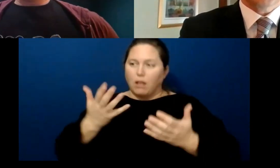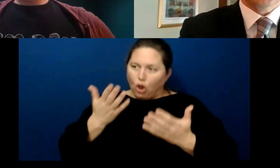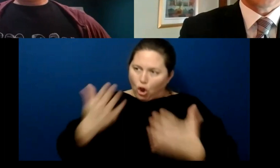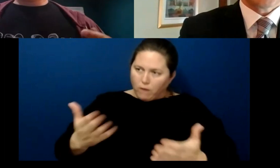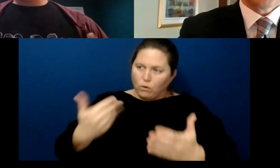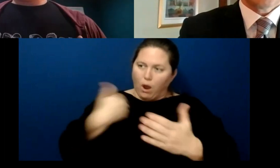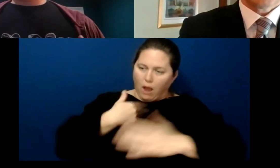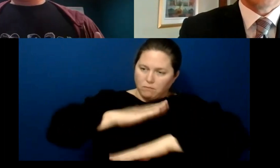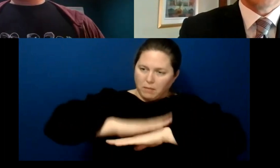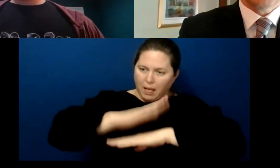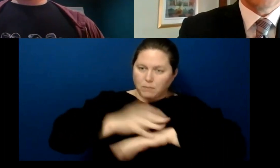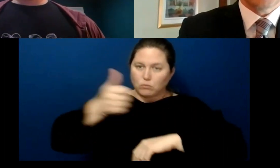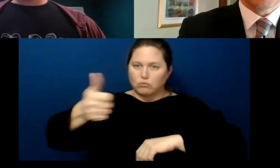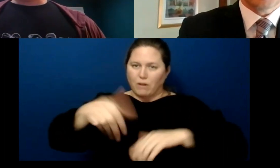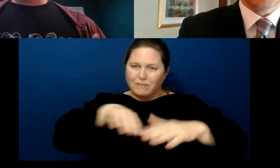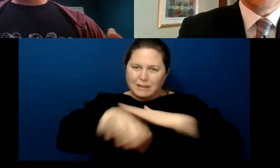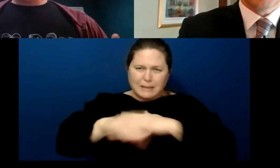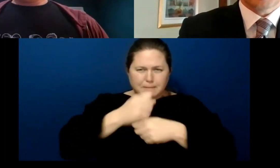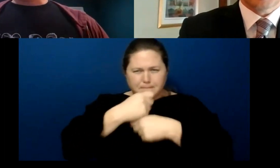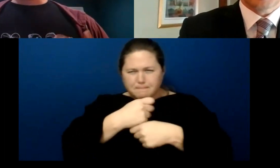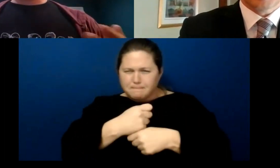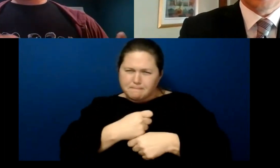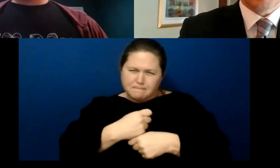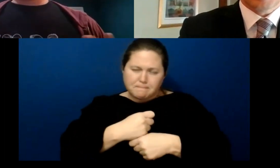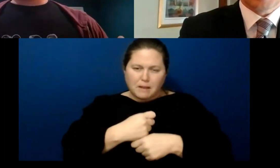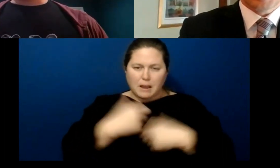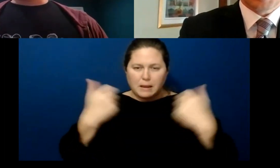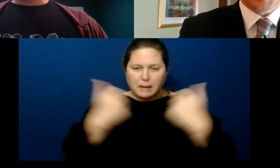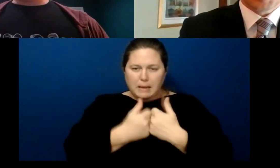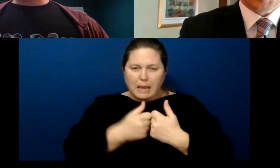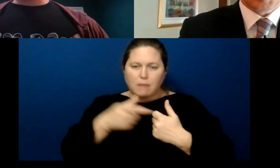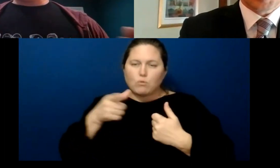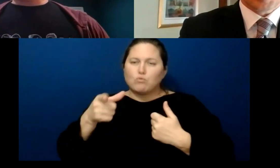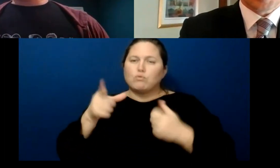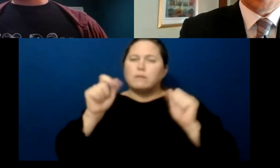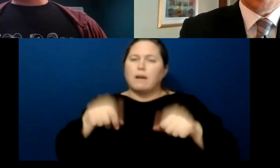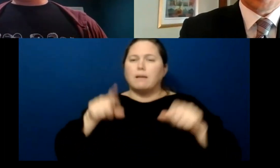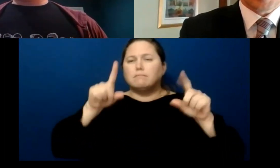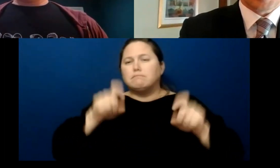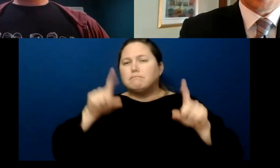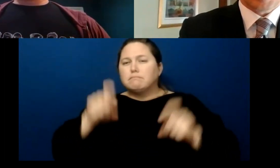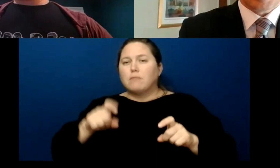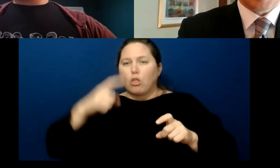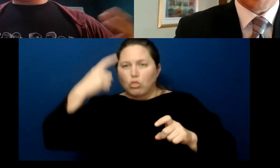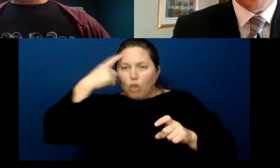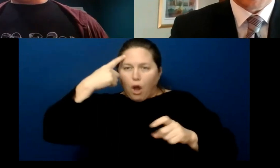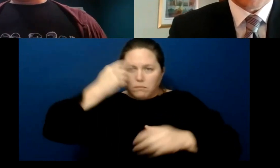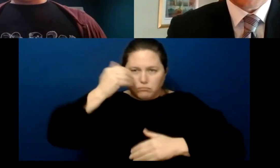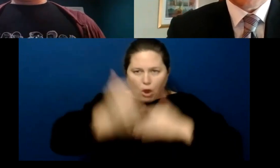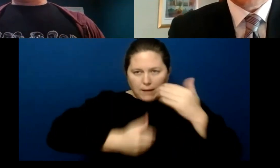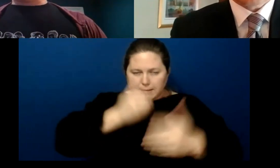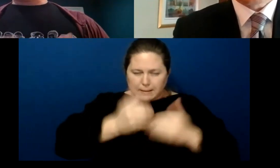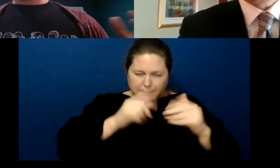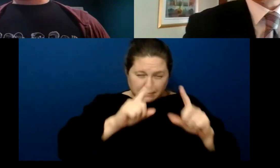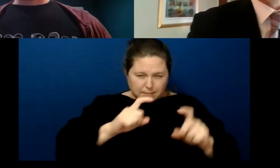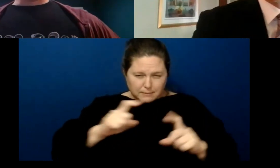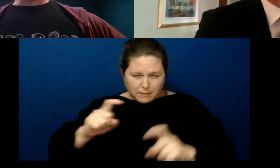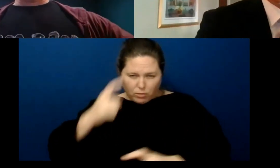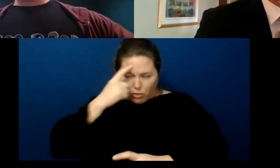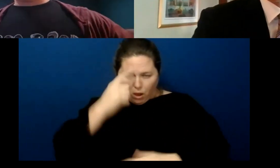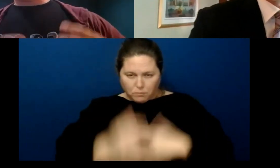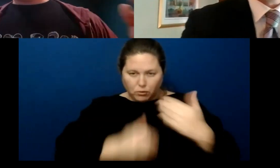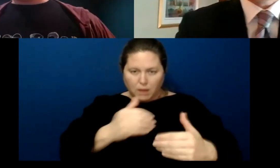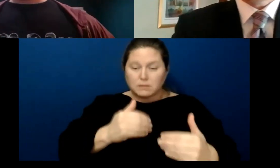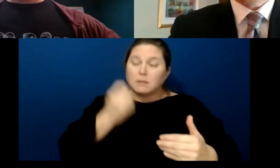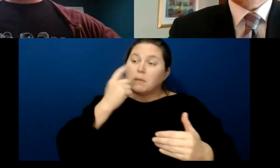create games and you can kind of tinker and learn the thought process of how a game could work without having to understand all of these really,